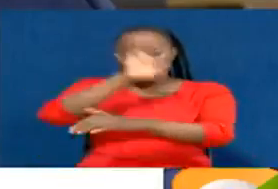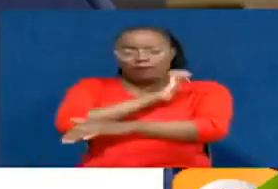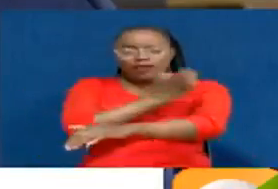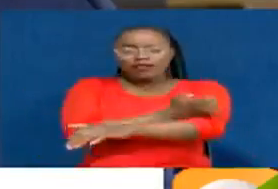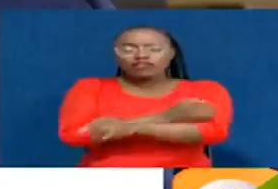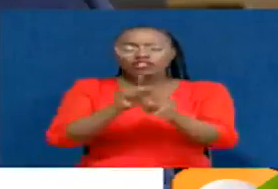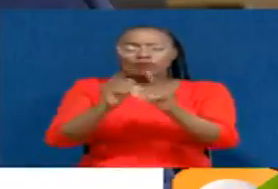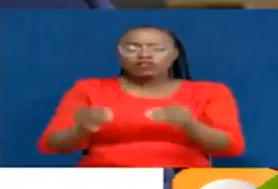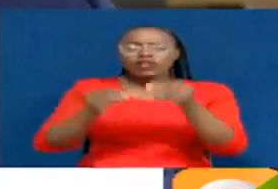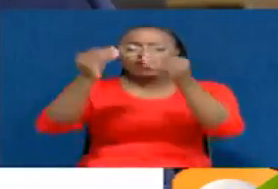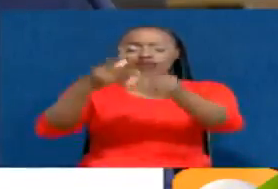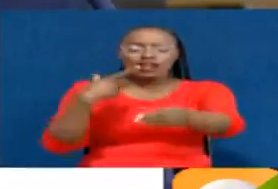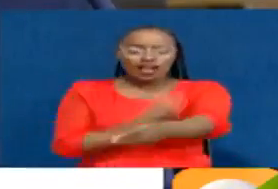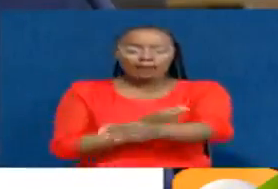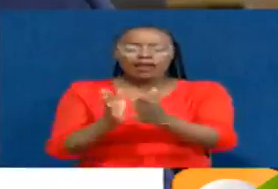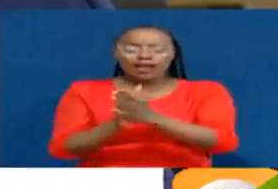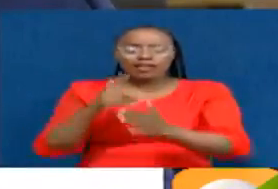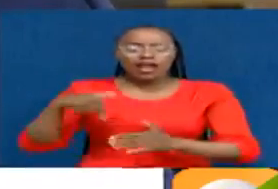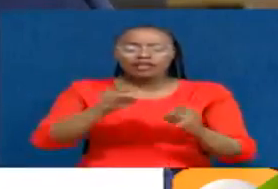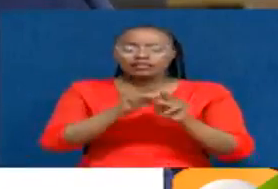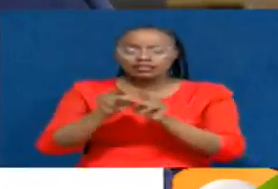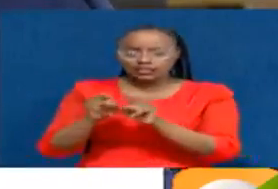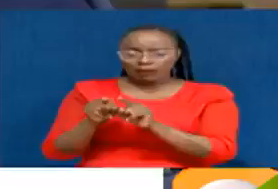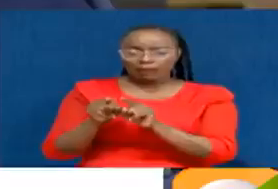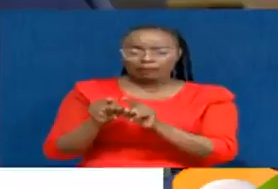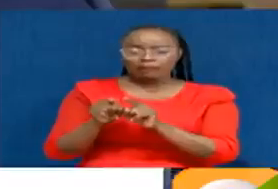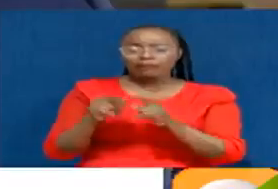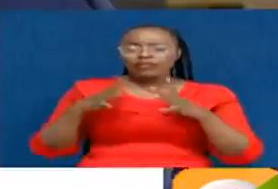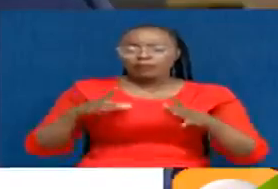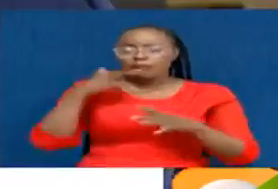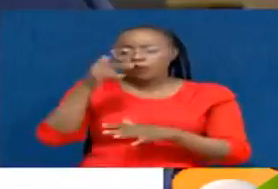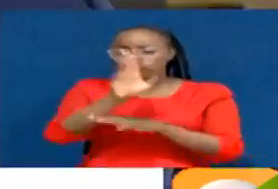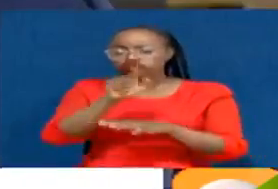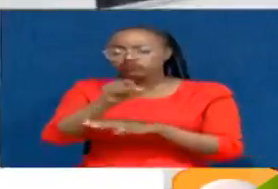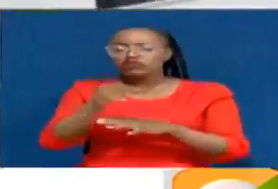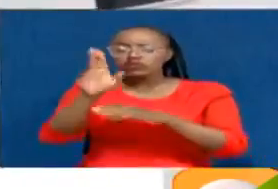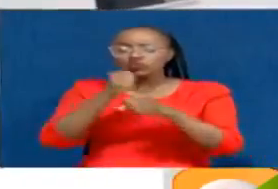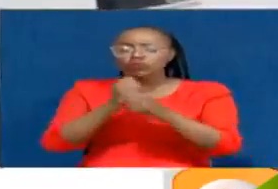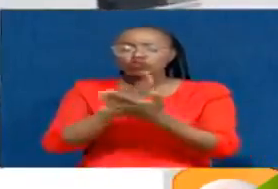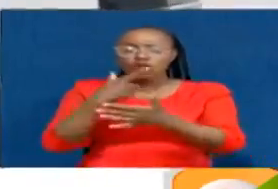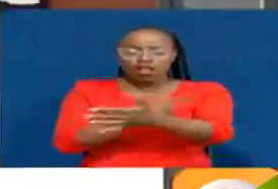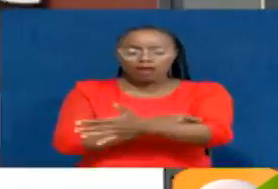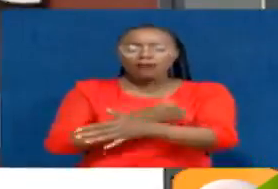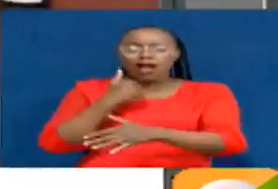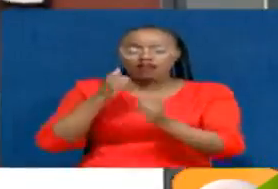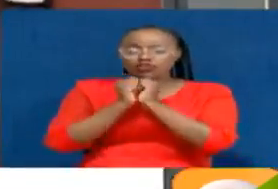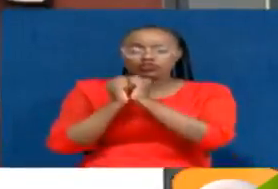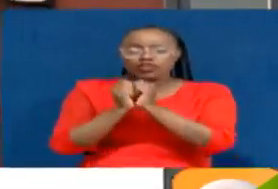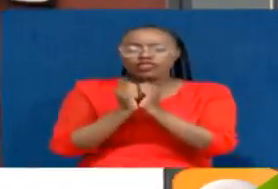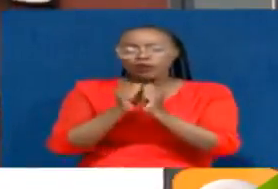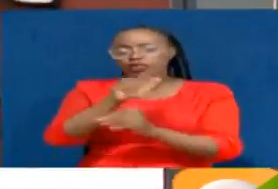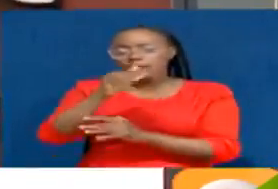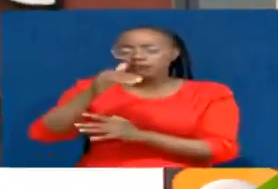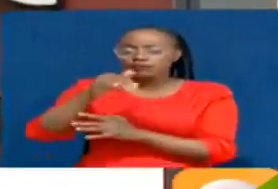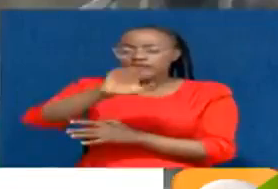around delivering a vaccine, and we as consumers ensure that we take the vaccine. Together with its